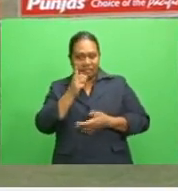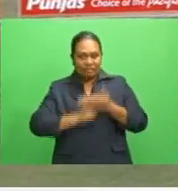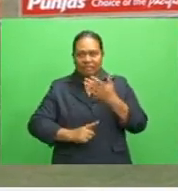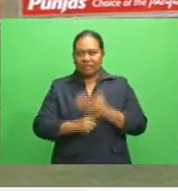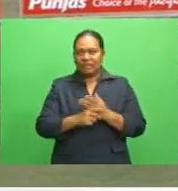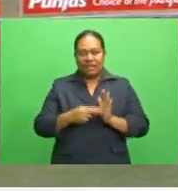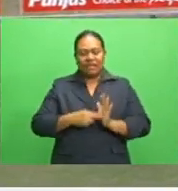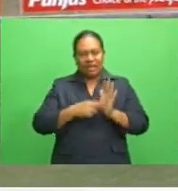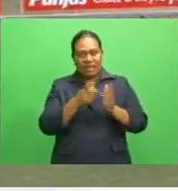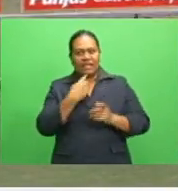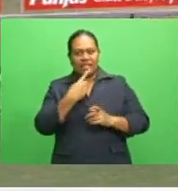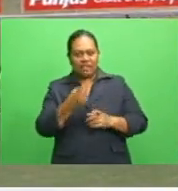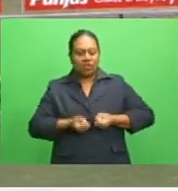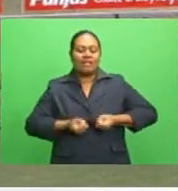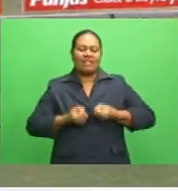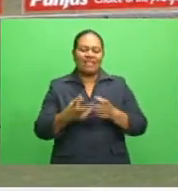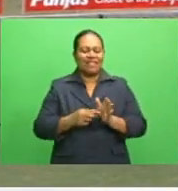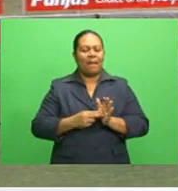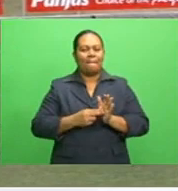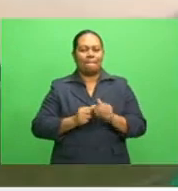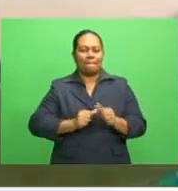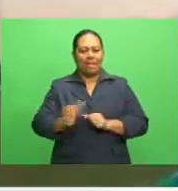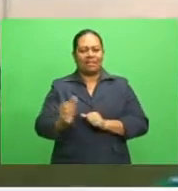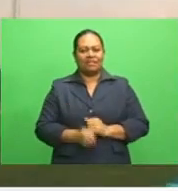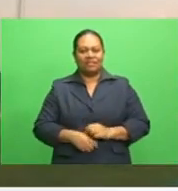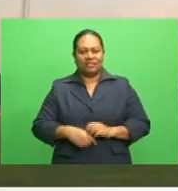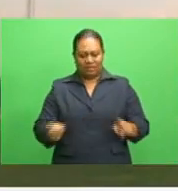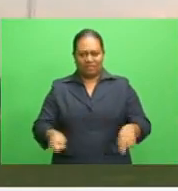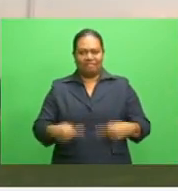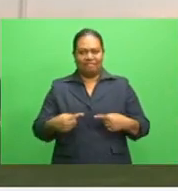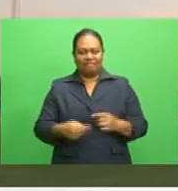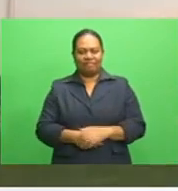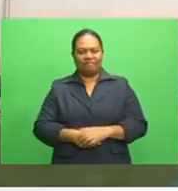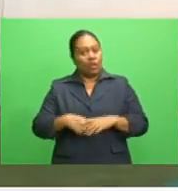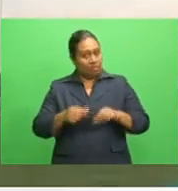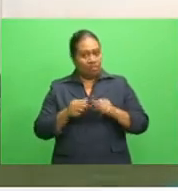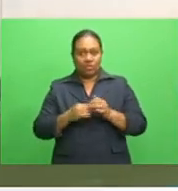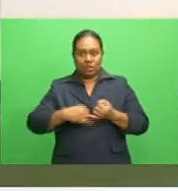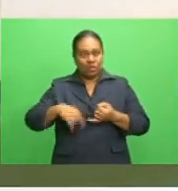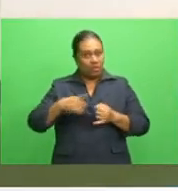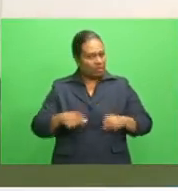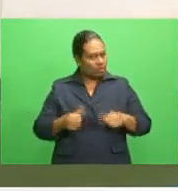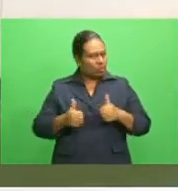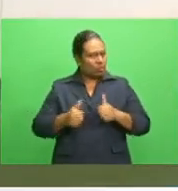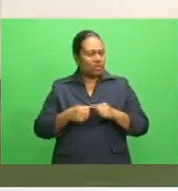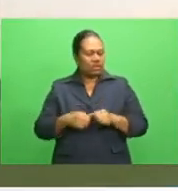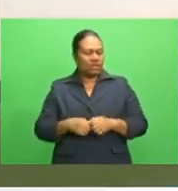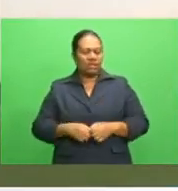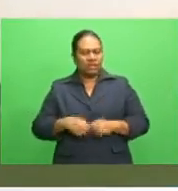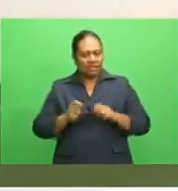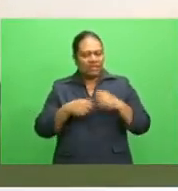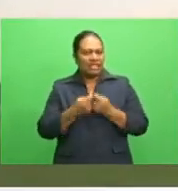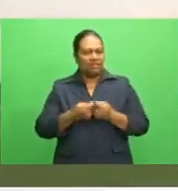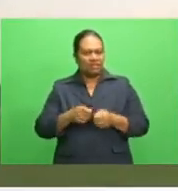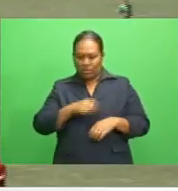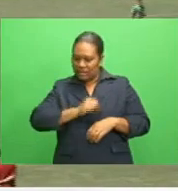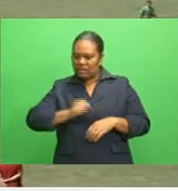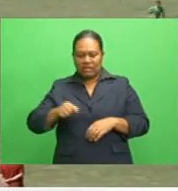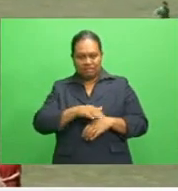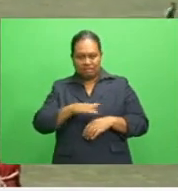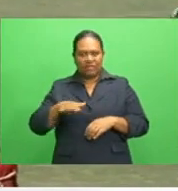Setters say they will give it their best to make the finals. They are a good team, so we are not taking them lightly. And since it's